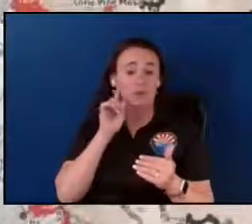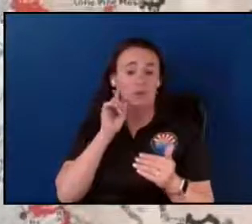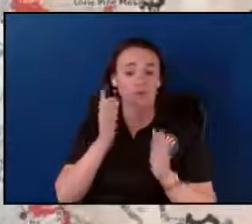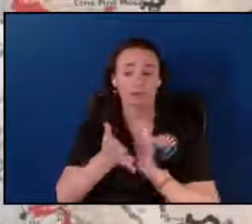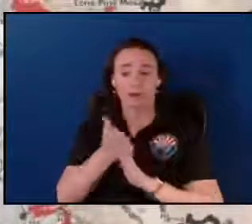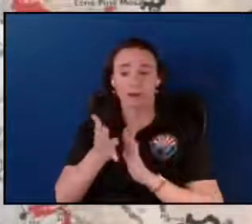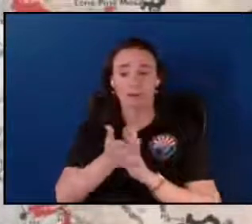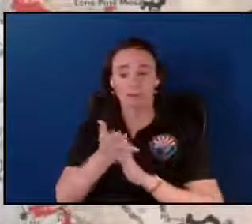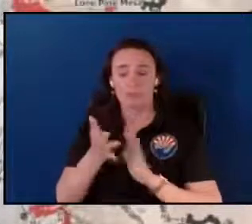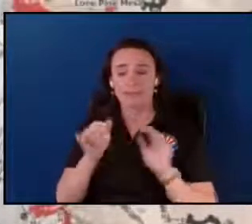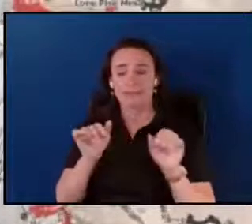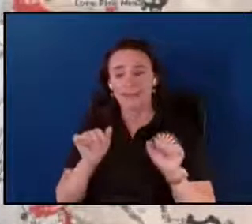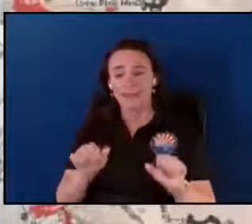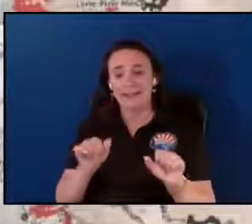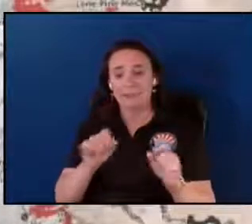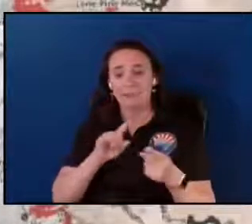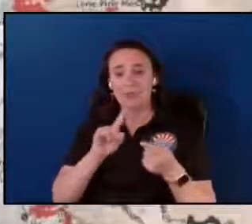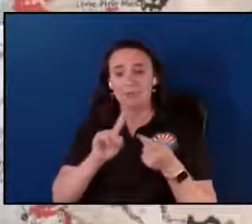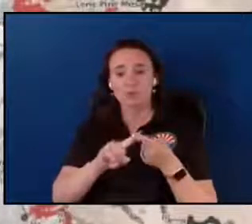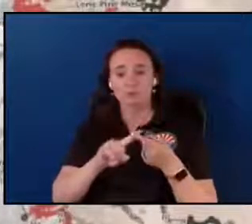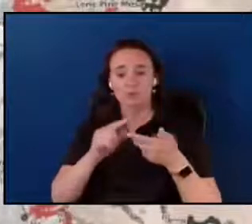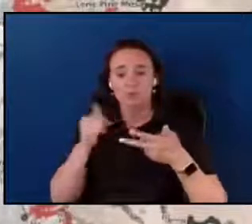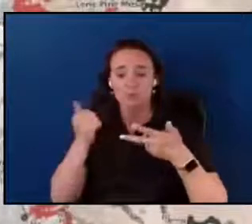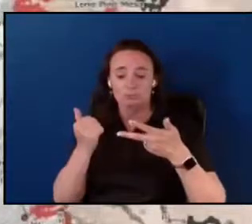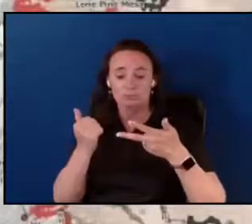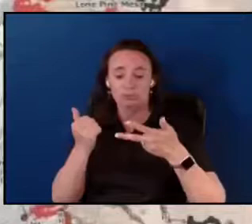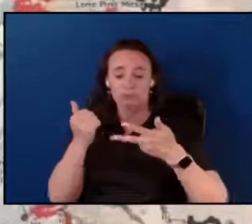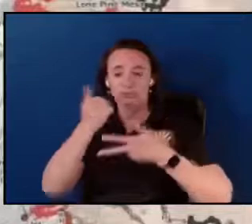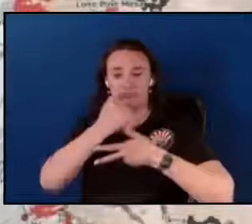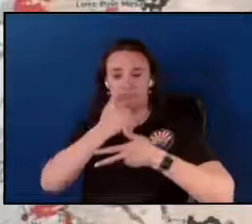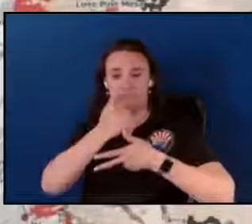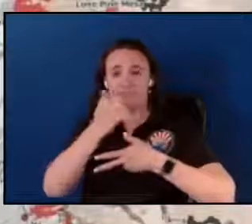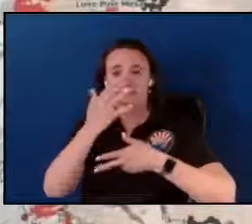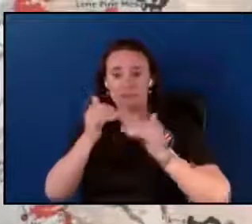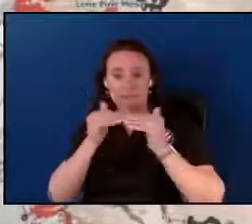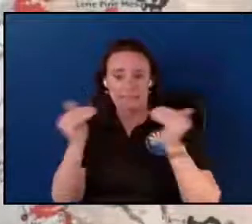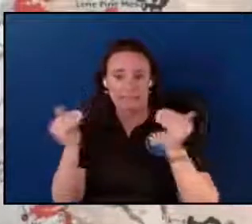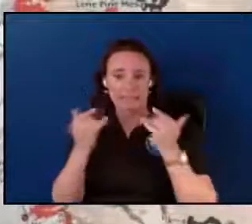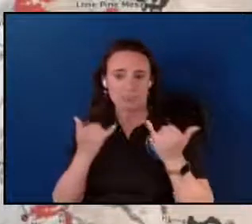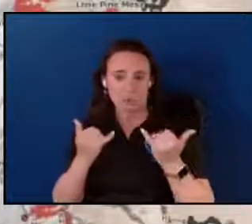to downgrade some statuses today, and that includes